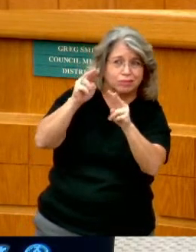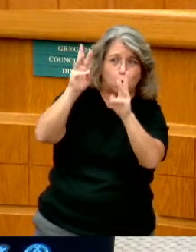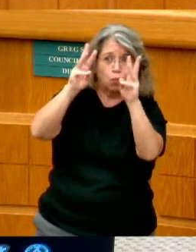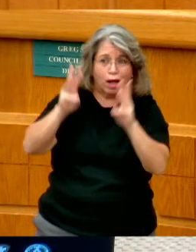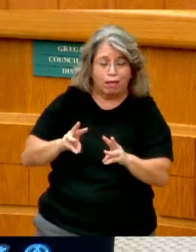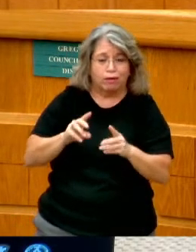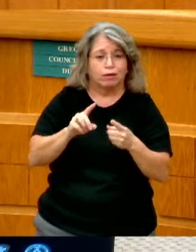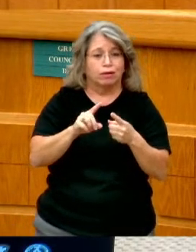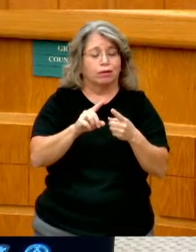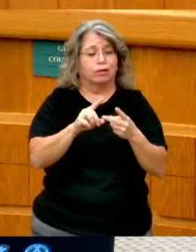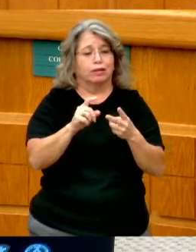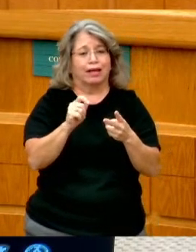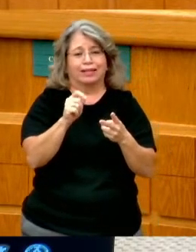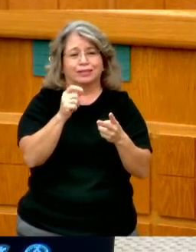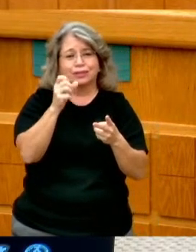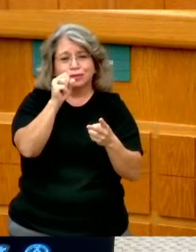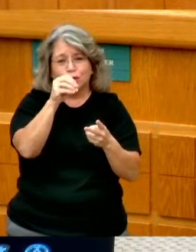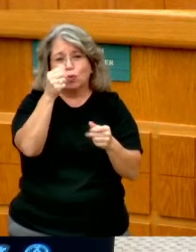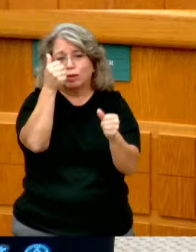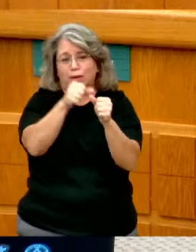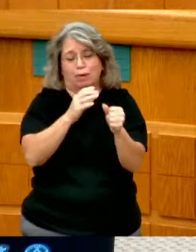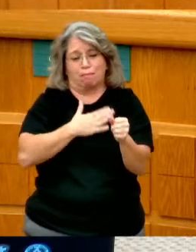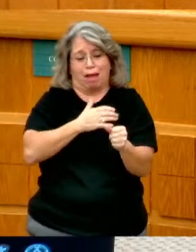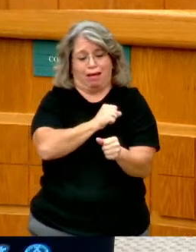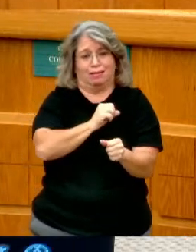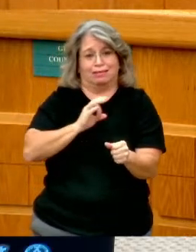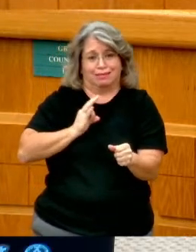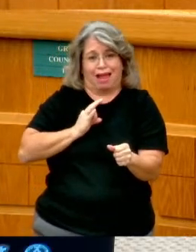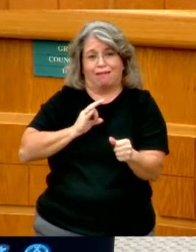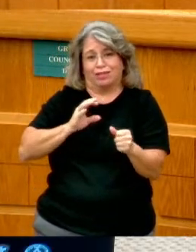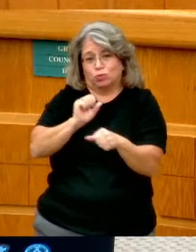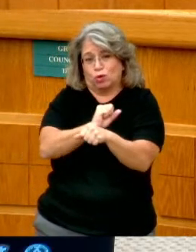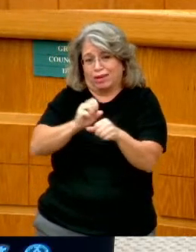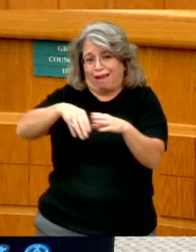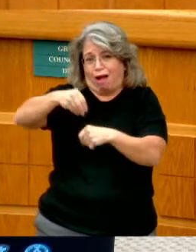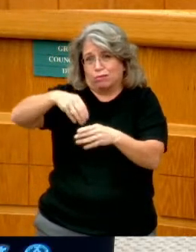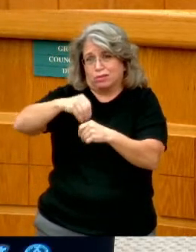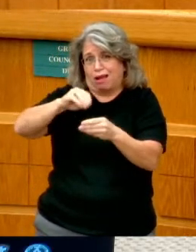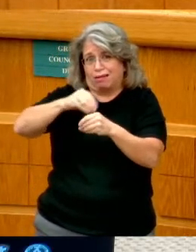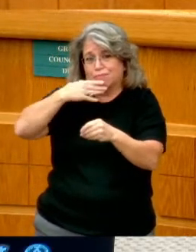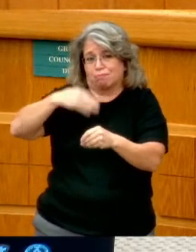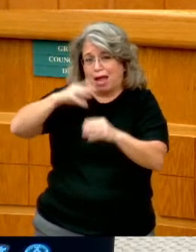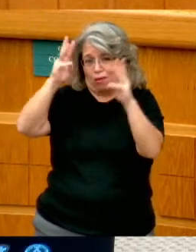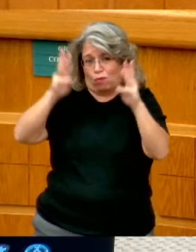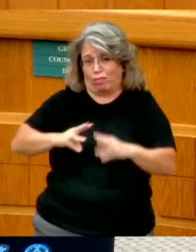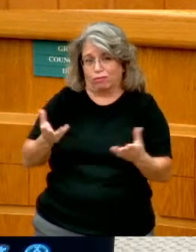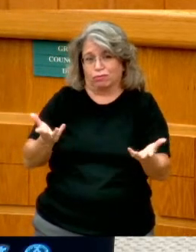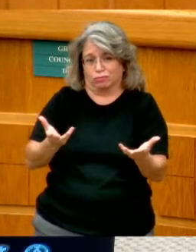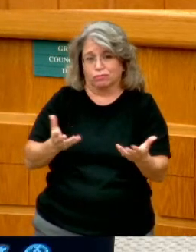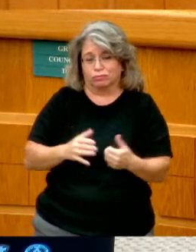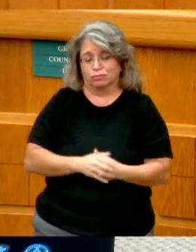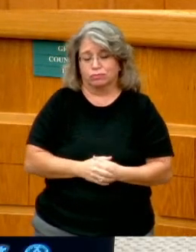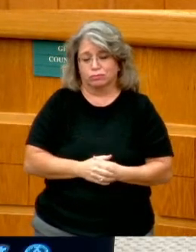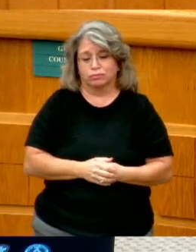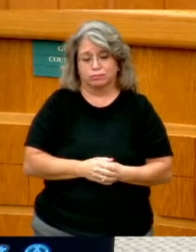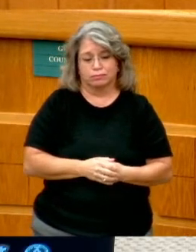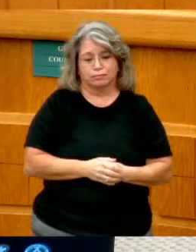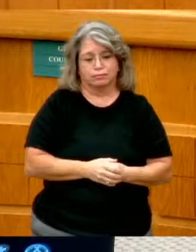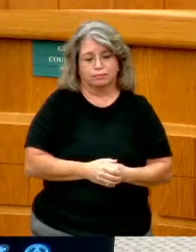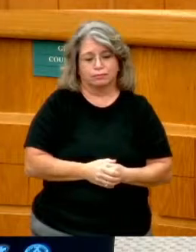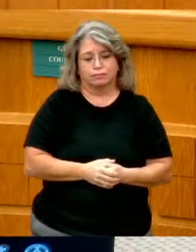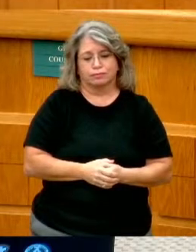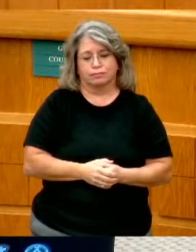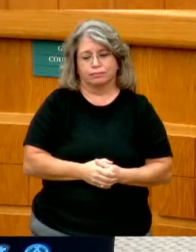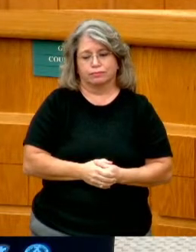and just be mindful that my staff is outside in these elements. ¿Puedo cambiar el día de mi cita? No. Por favor, venga el día